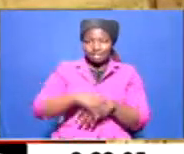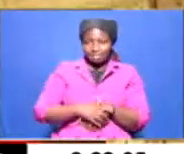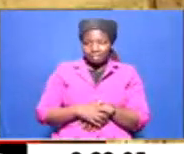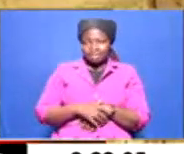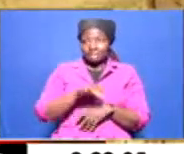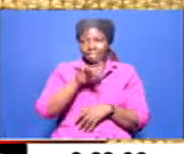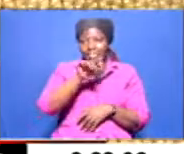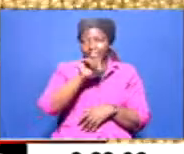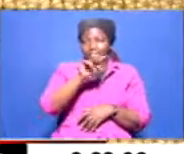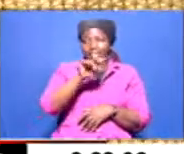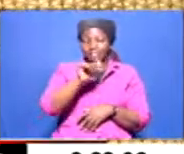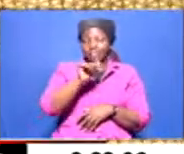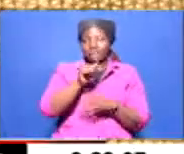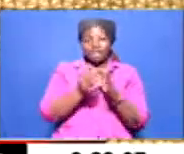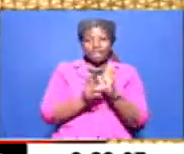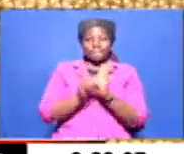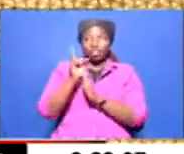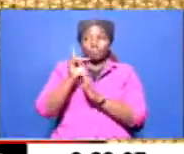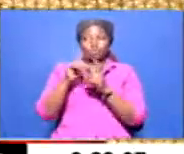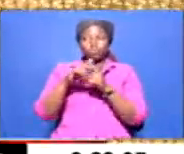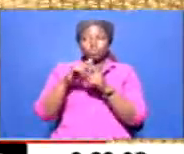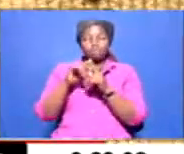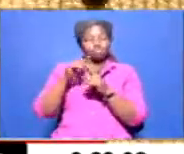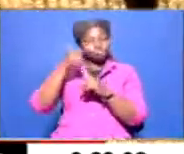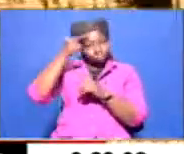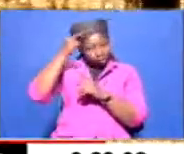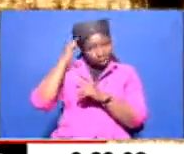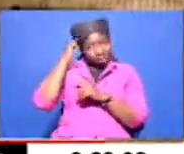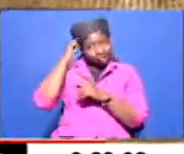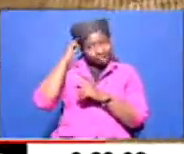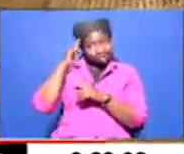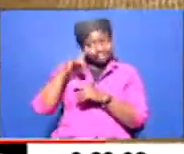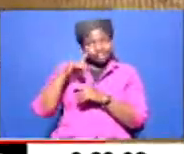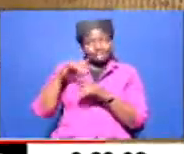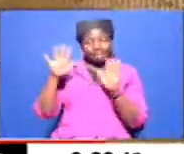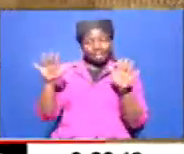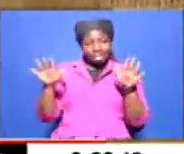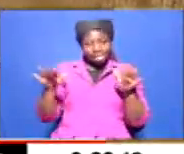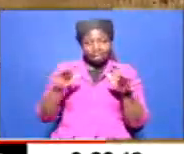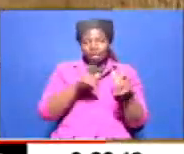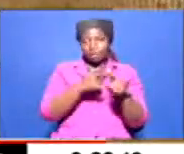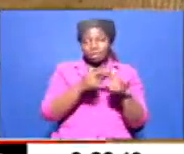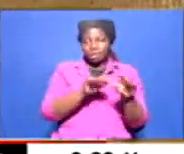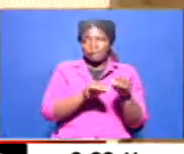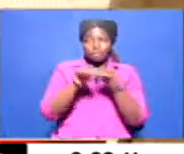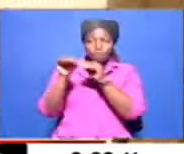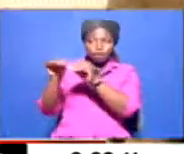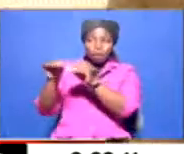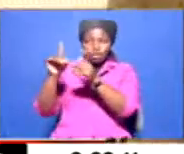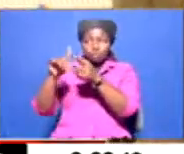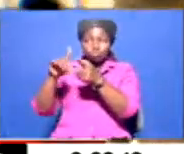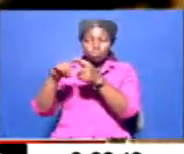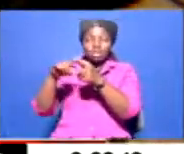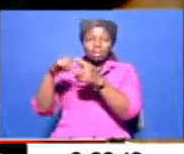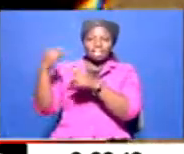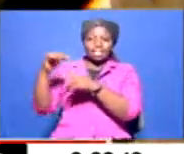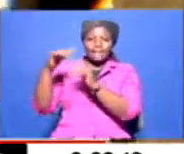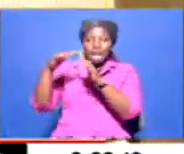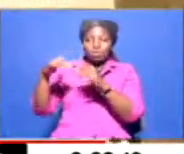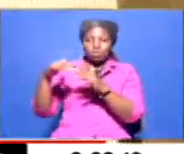black soldier flies and made to produce eggs, which are then taken to the first greenhouse for the process to start again.